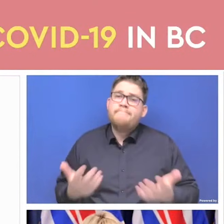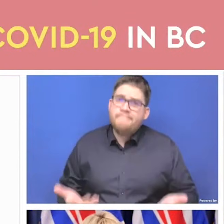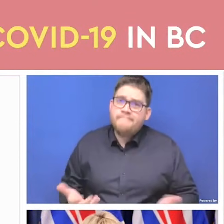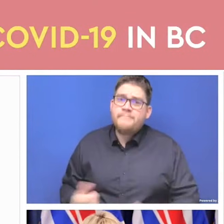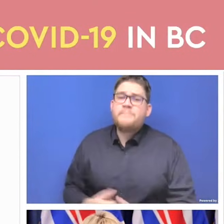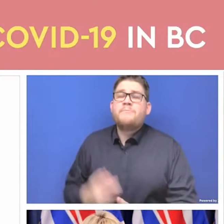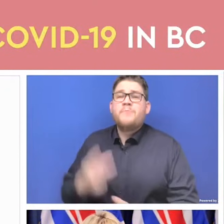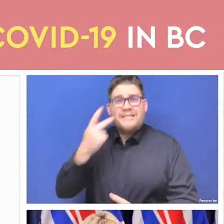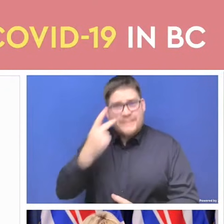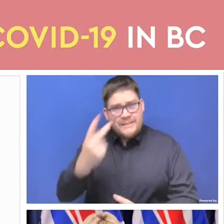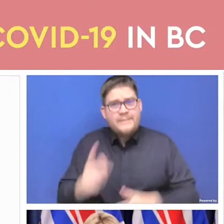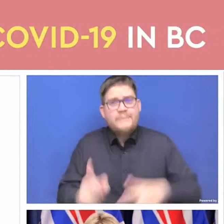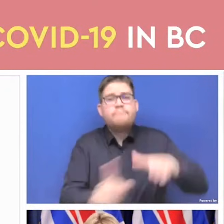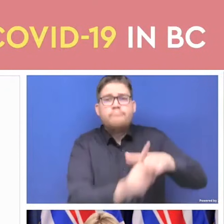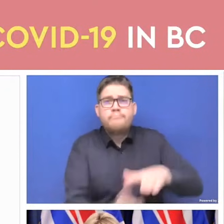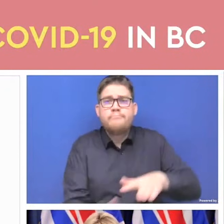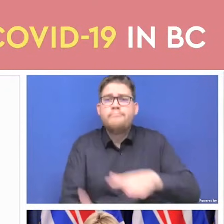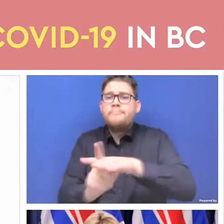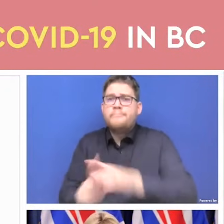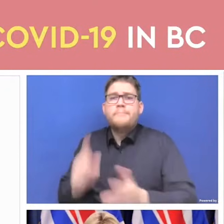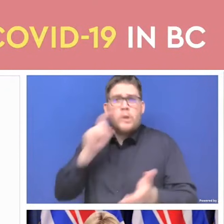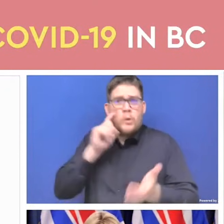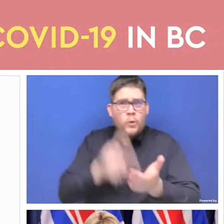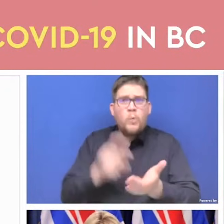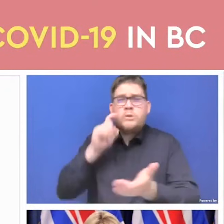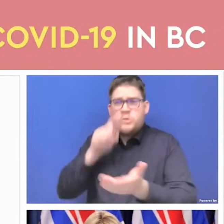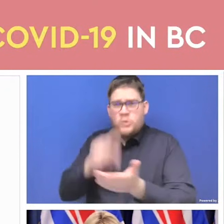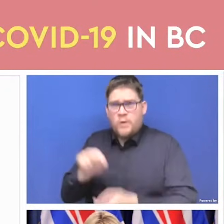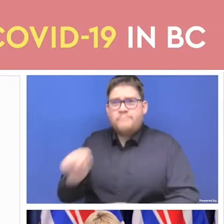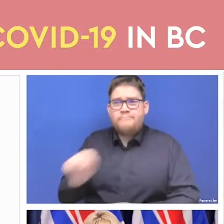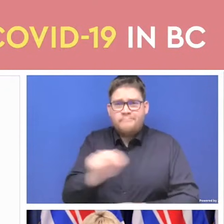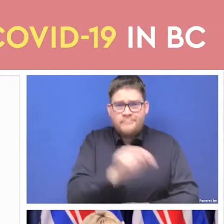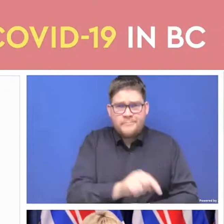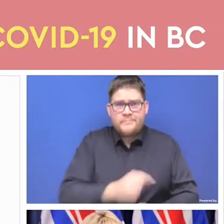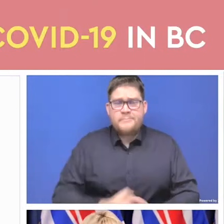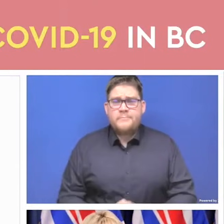in the other, oops,